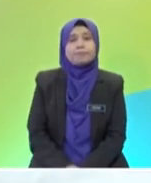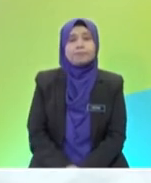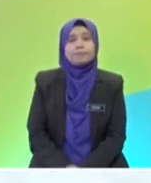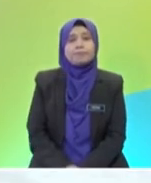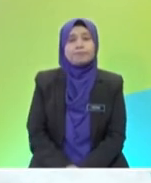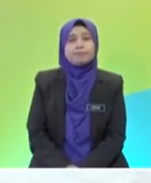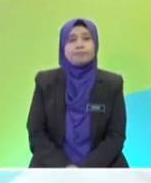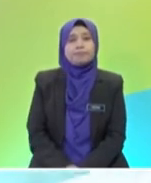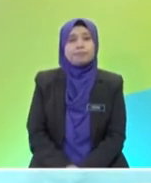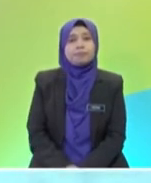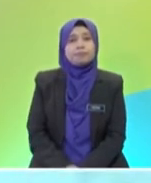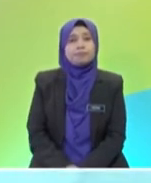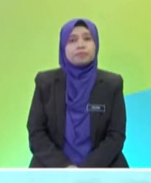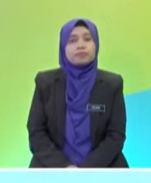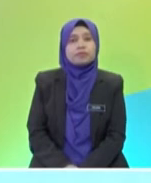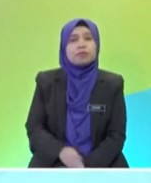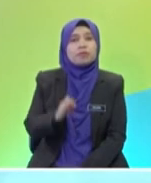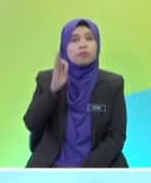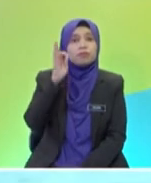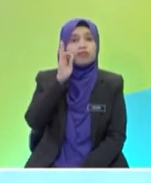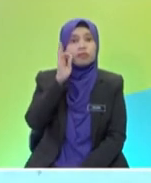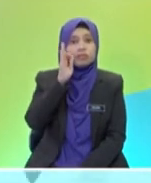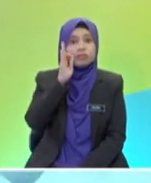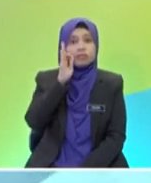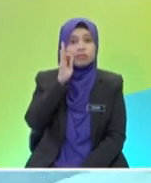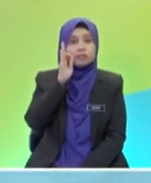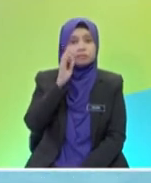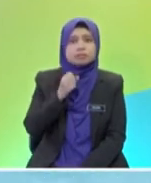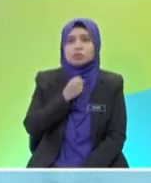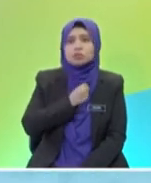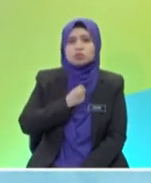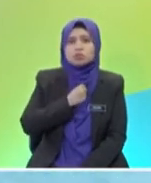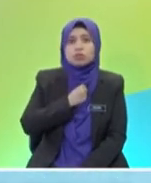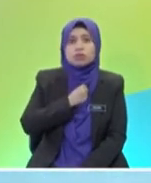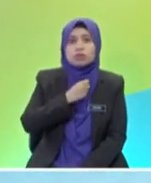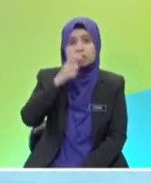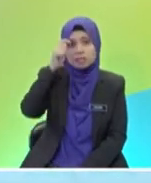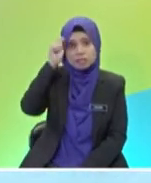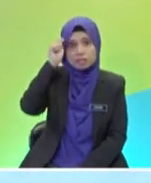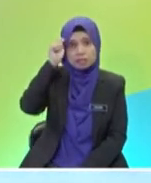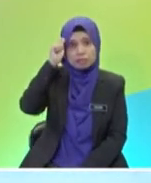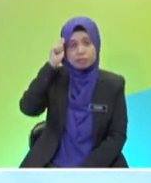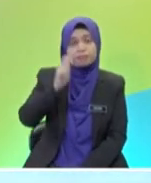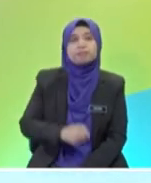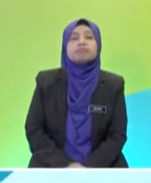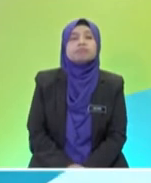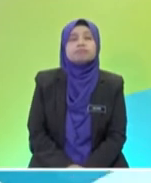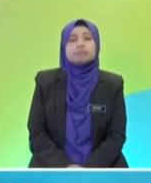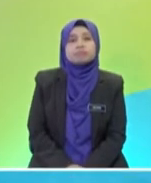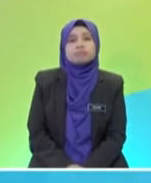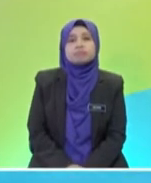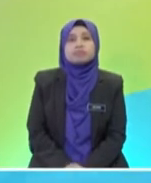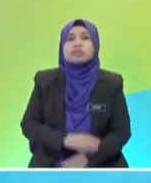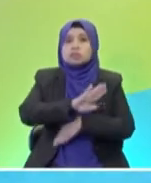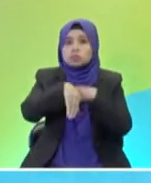And we have Falisha Amani. Hi Falisha. Hi Falisha. Wow, okay. So